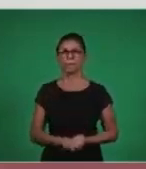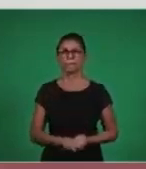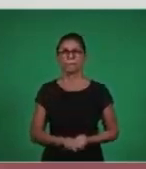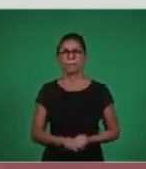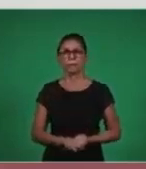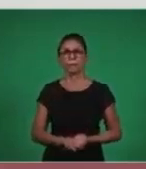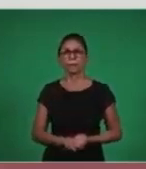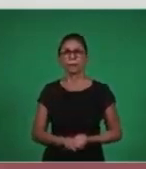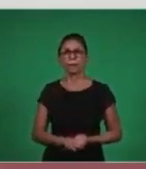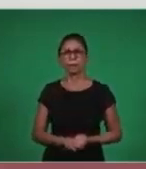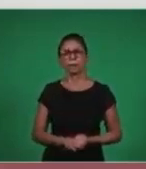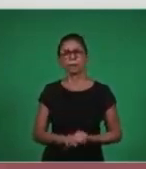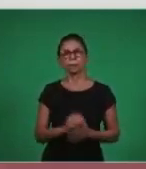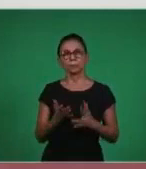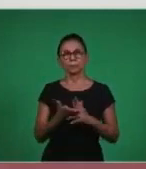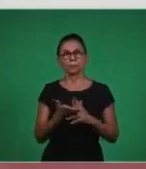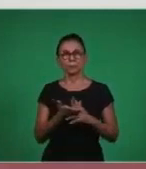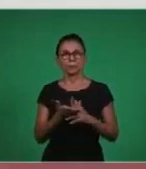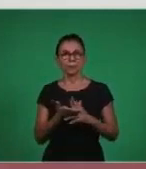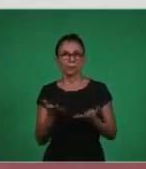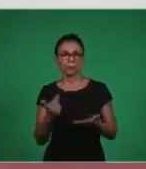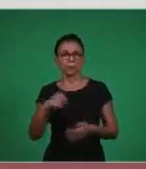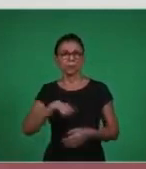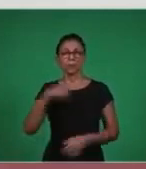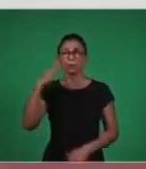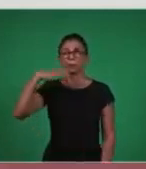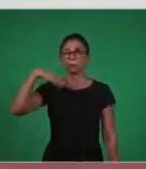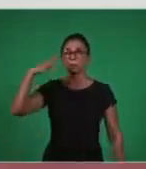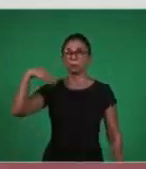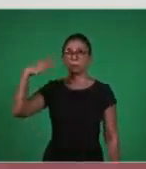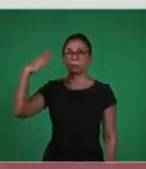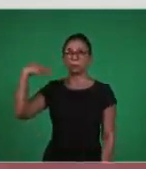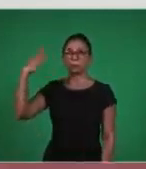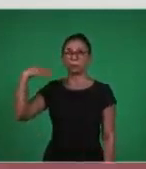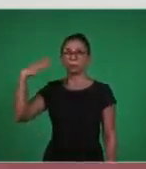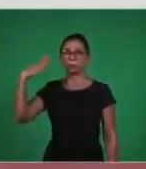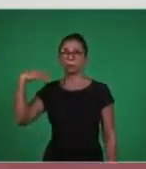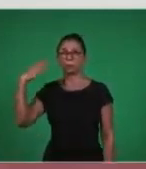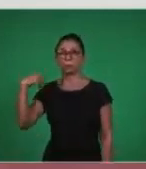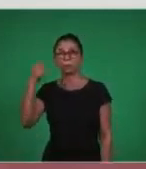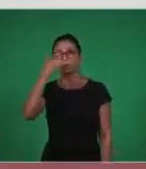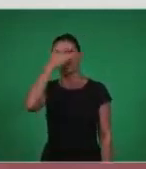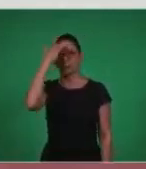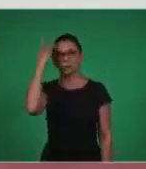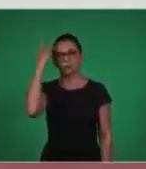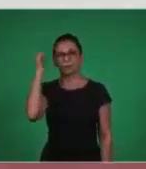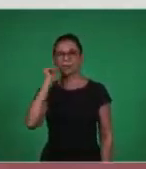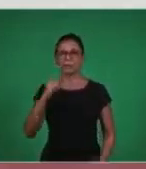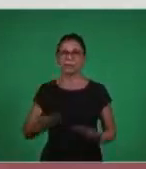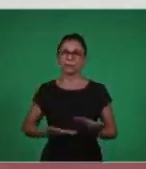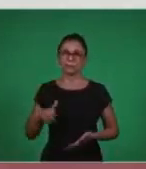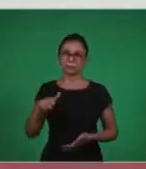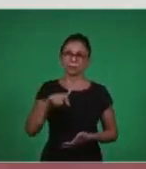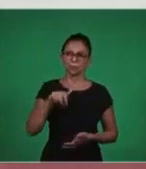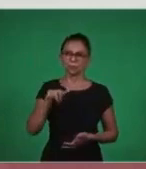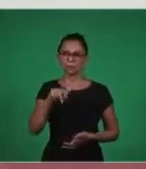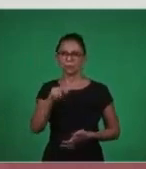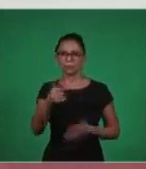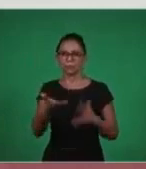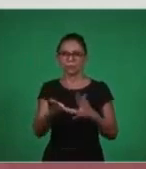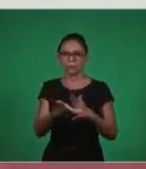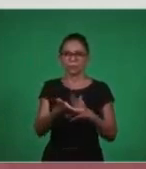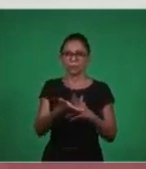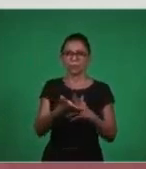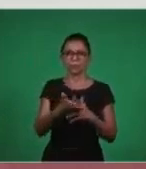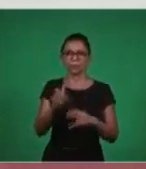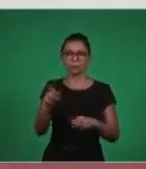leave a little break here. It's a little warm here. The sister, we're going to walk a little bit, and